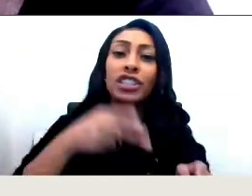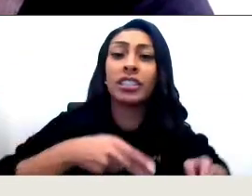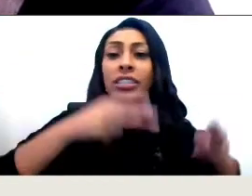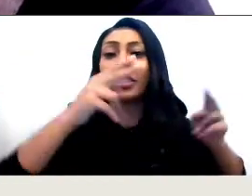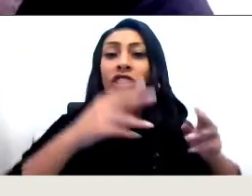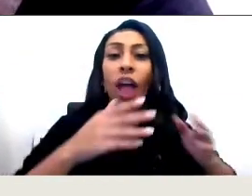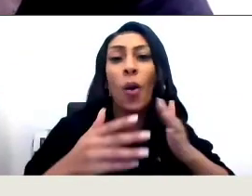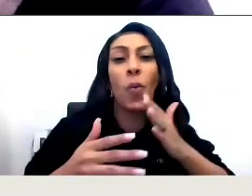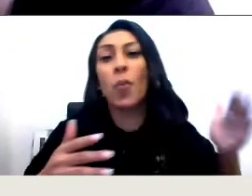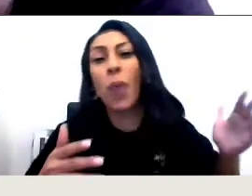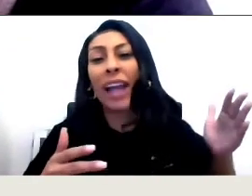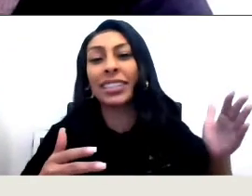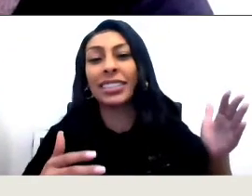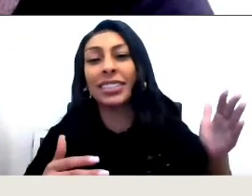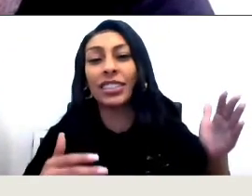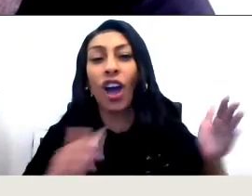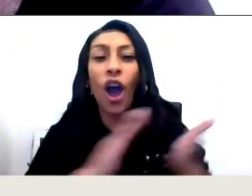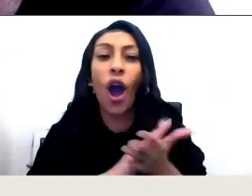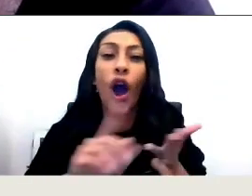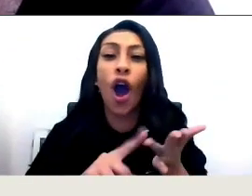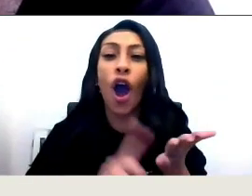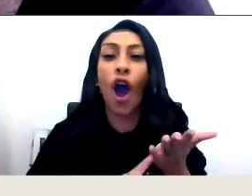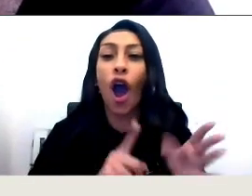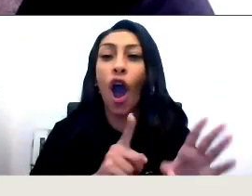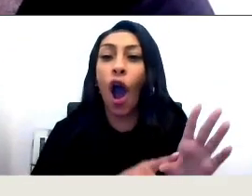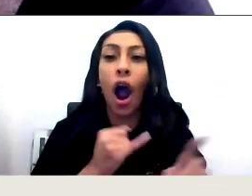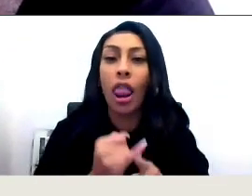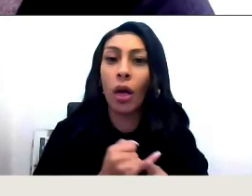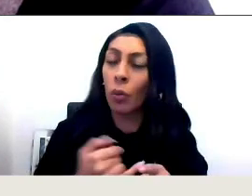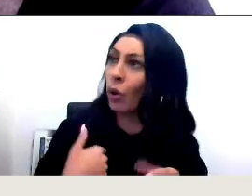know, West Hollywood or something.